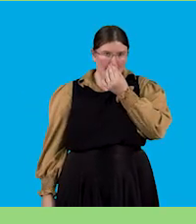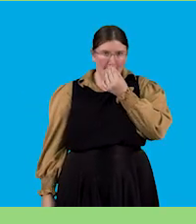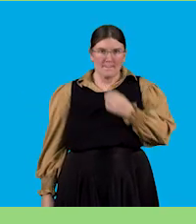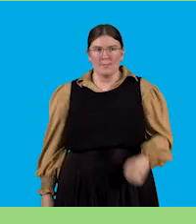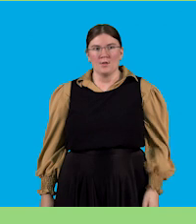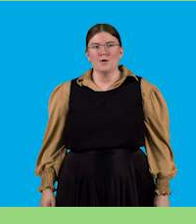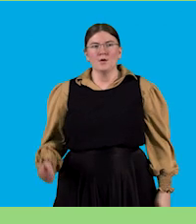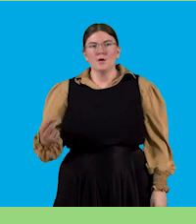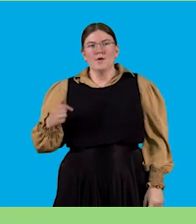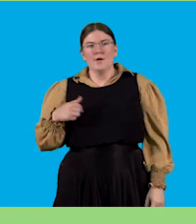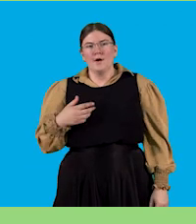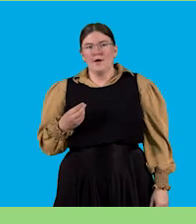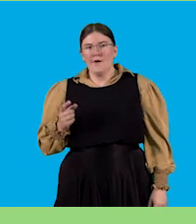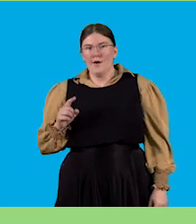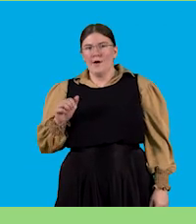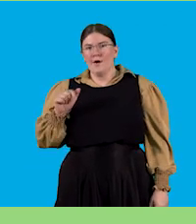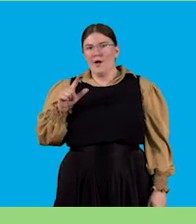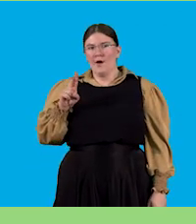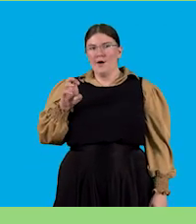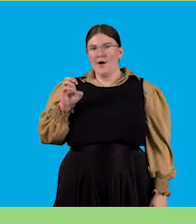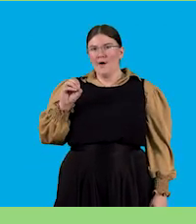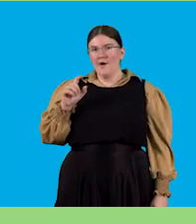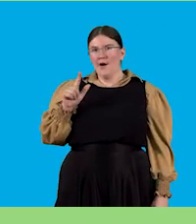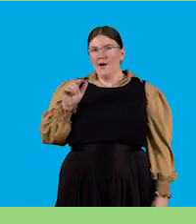And then we also have the alveoli.